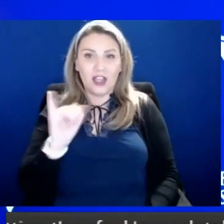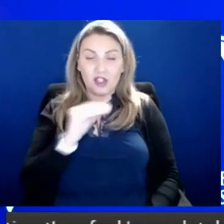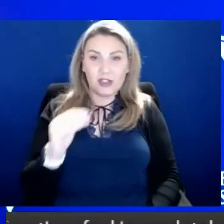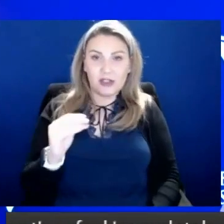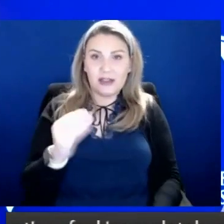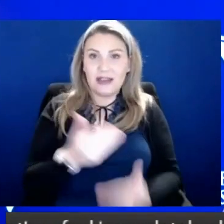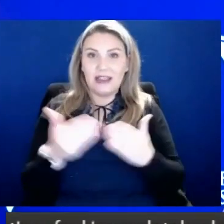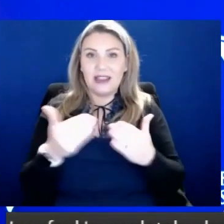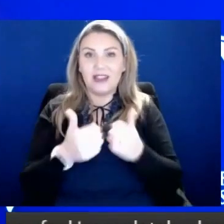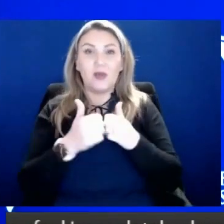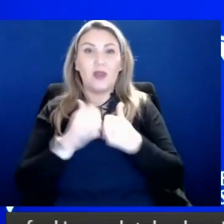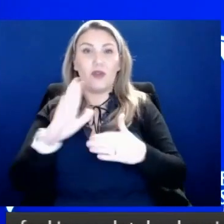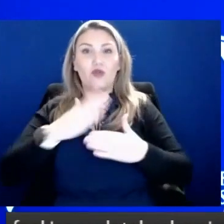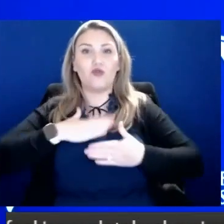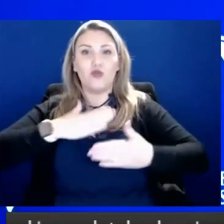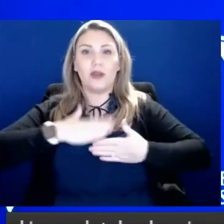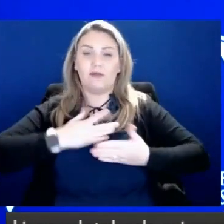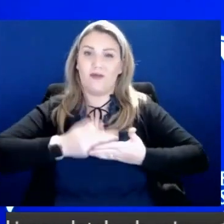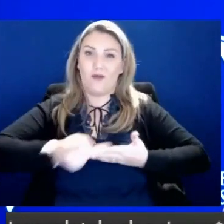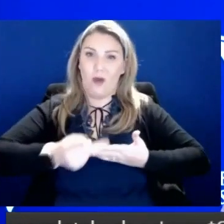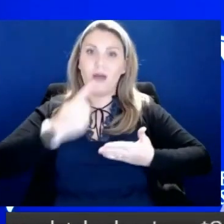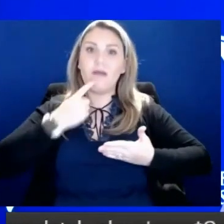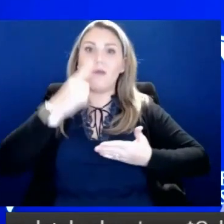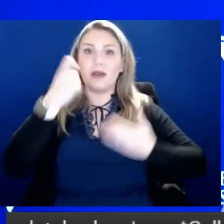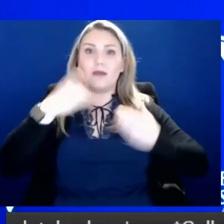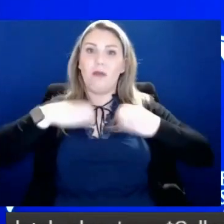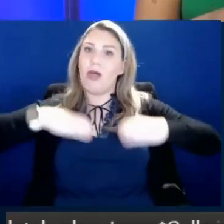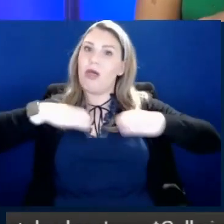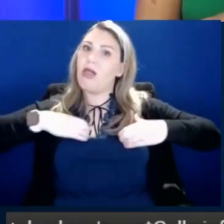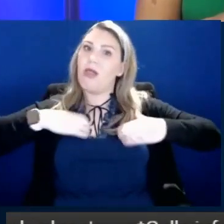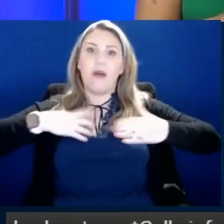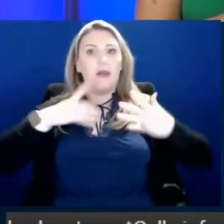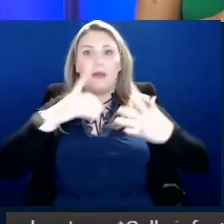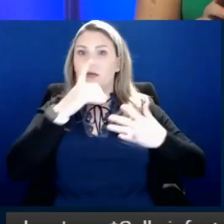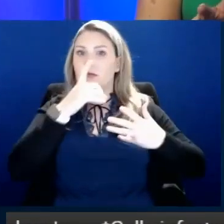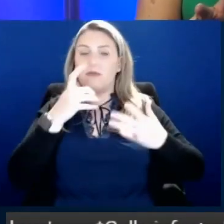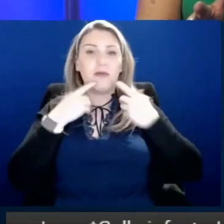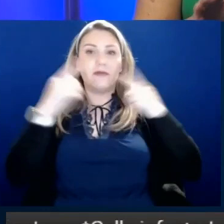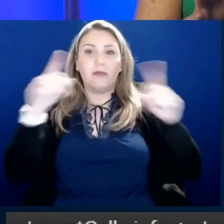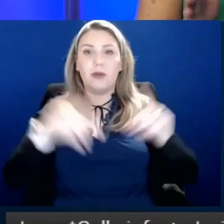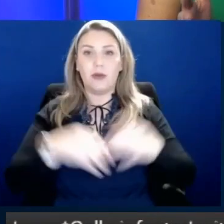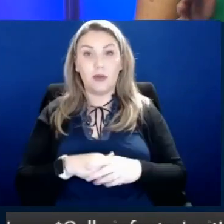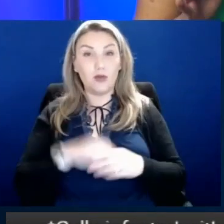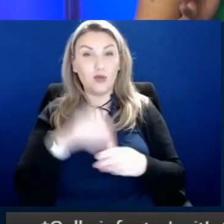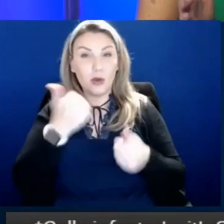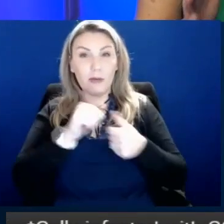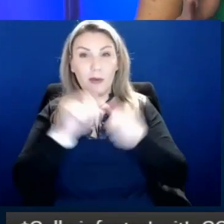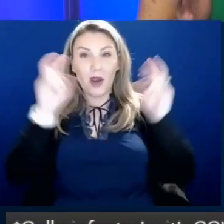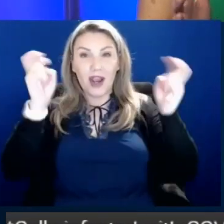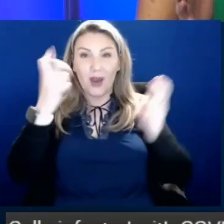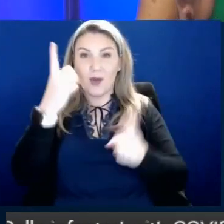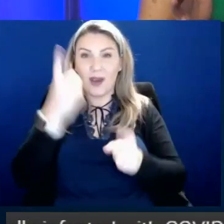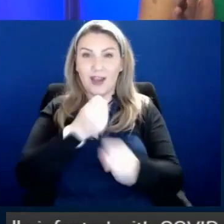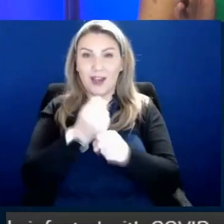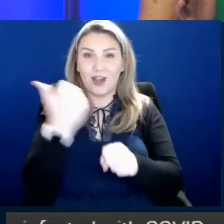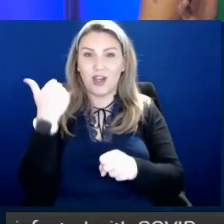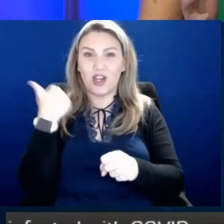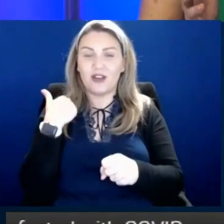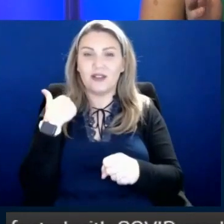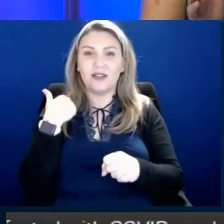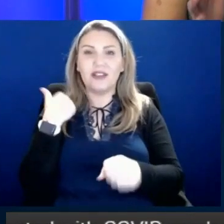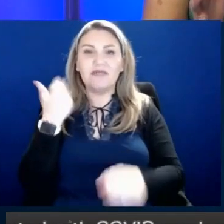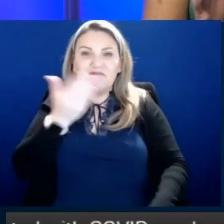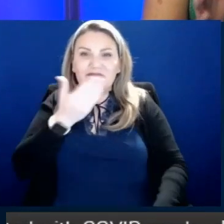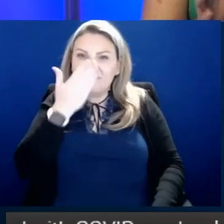respiratory failure due to their lungs not working properly. Okay, do you remember this headline from about a year ago? We were talking about sniffing dogs, you know,